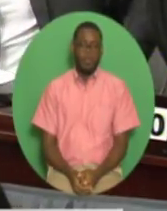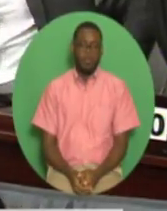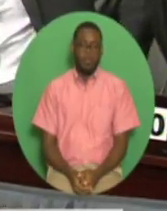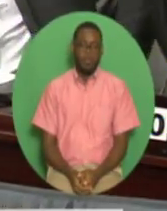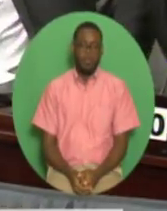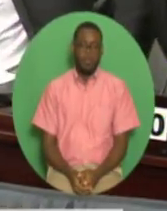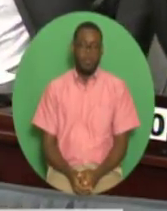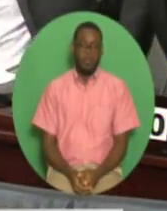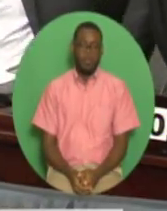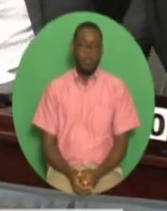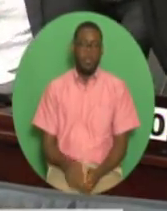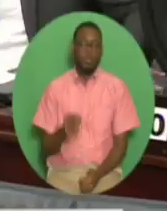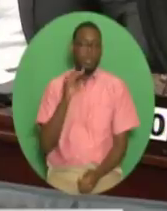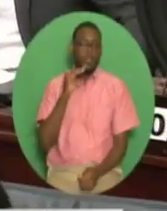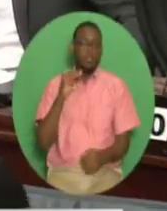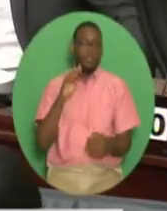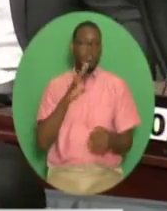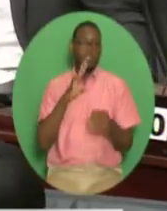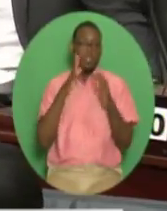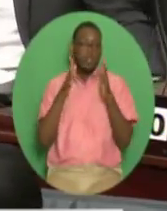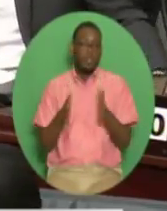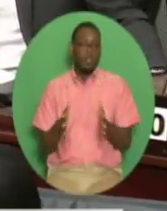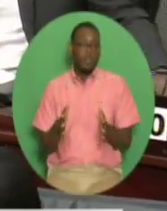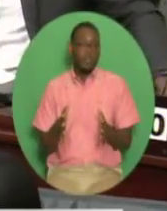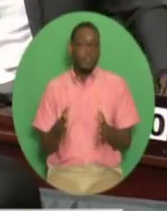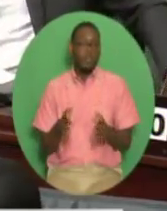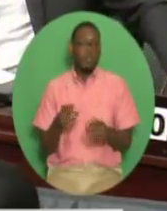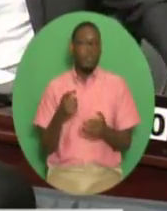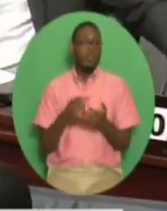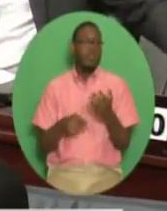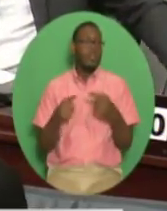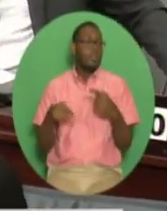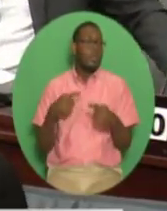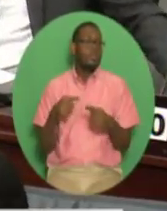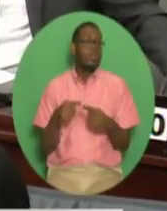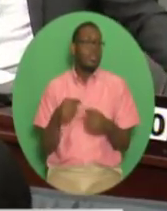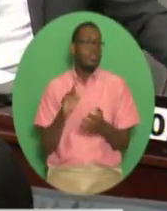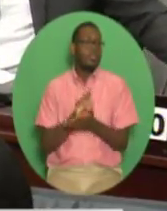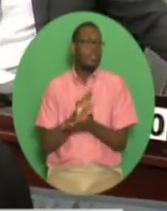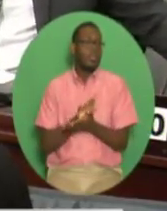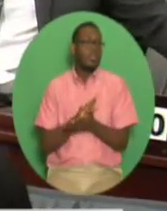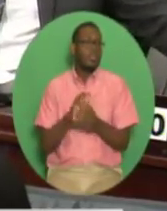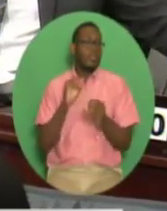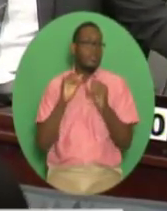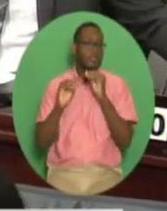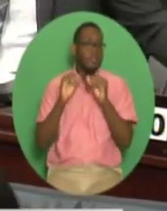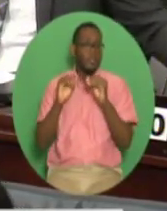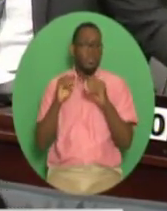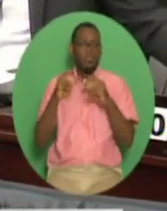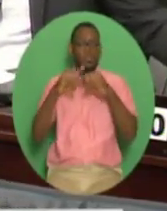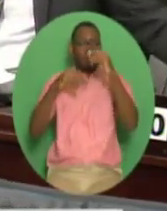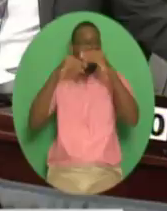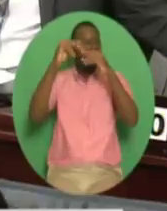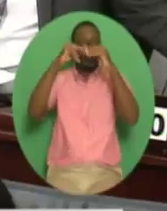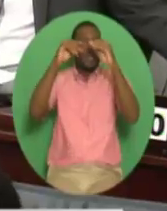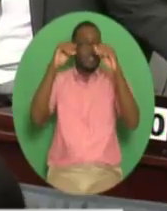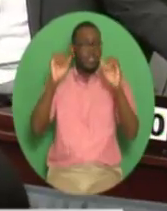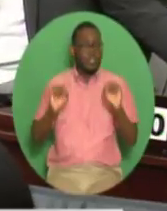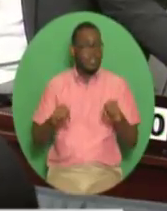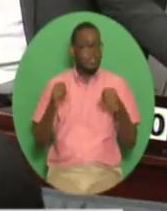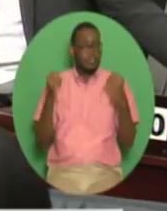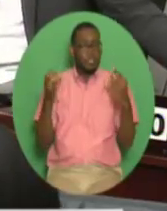Madam Speaker, with respect to school repairs and construction, of course there are many challenges. We know